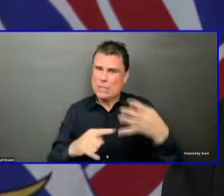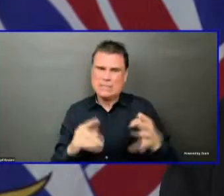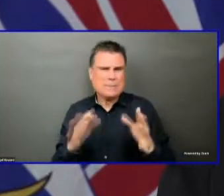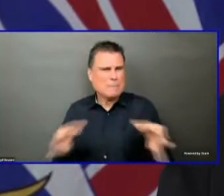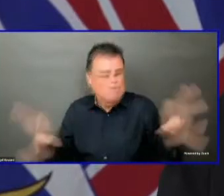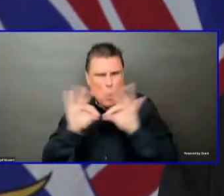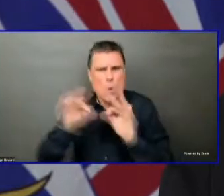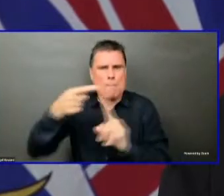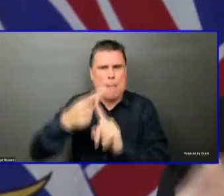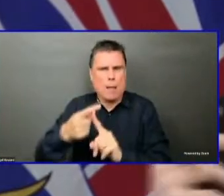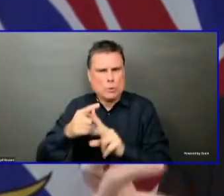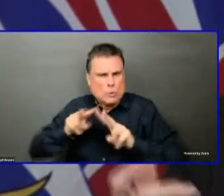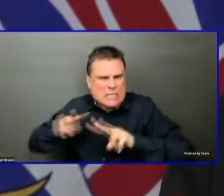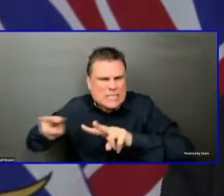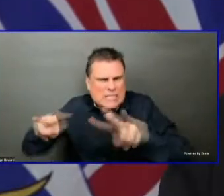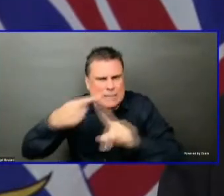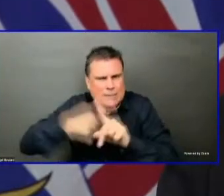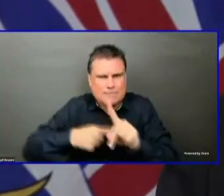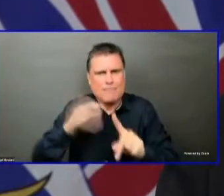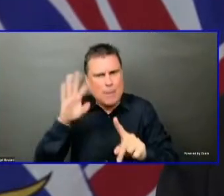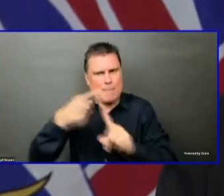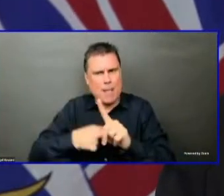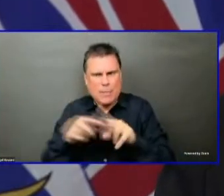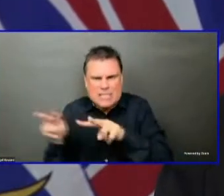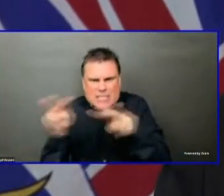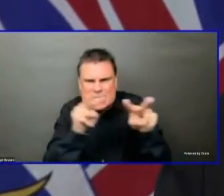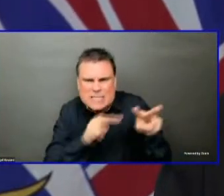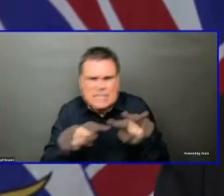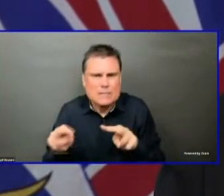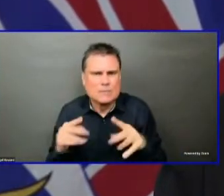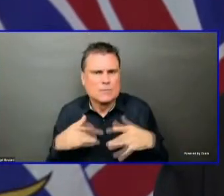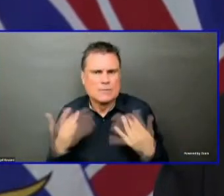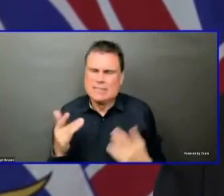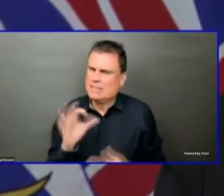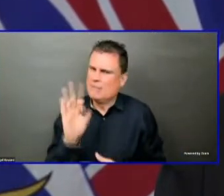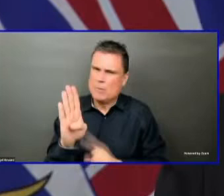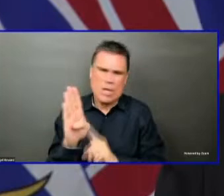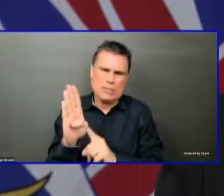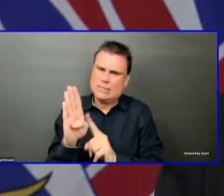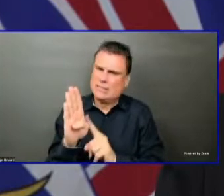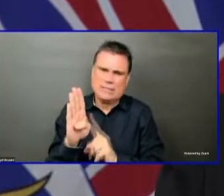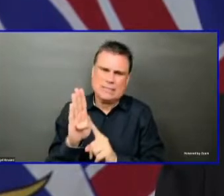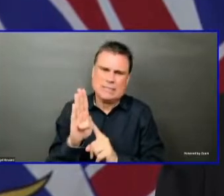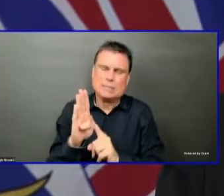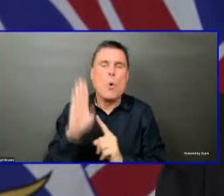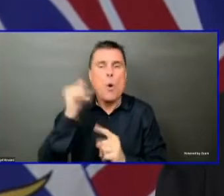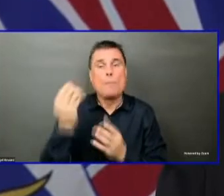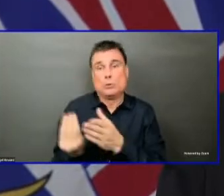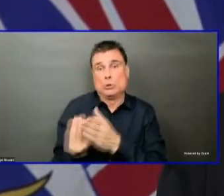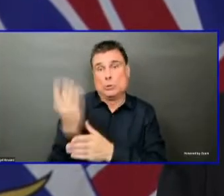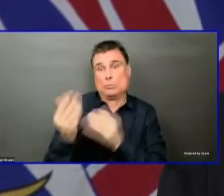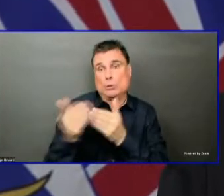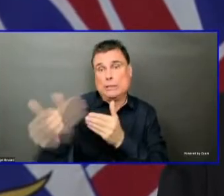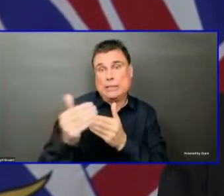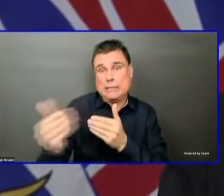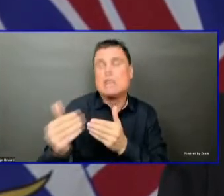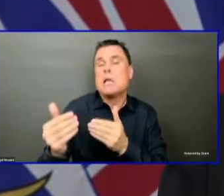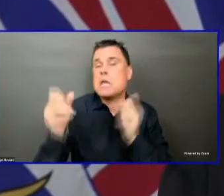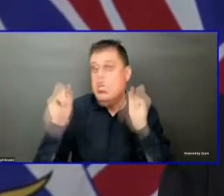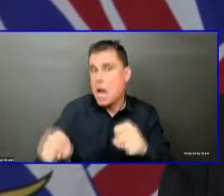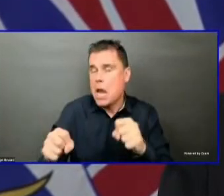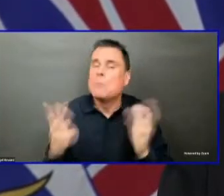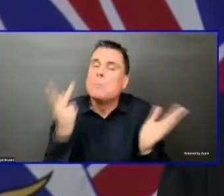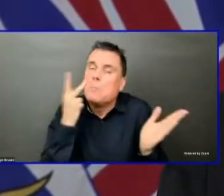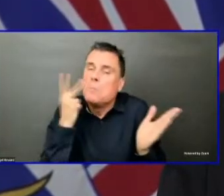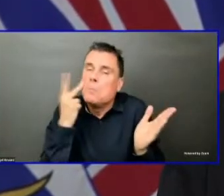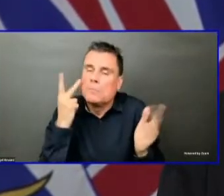League so that we can salvage a spring season for them. Follow-up? Yes, thank you. We have